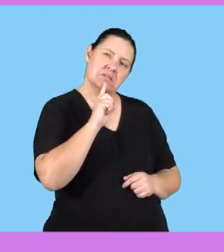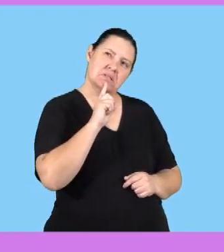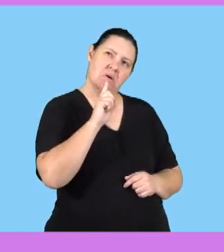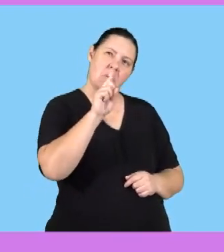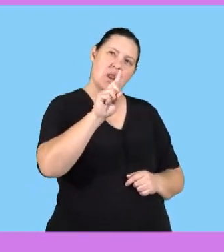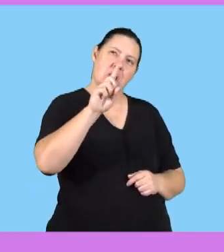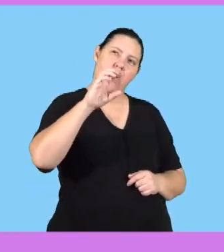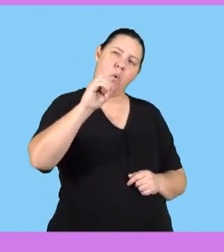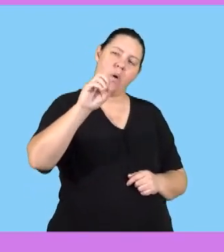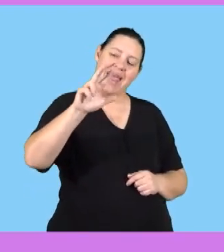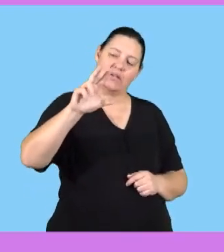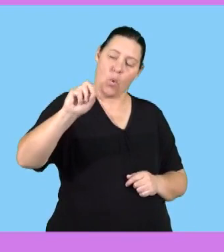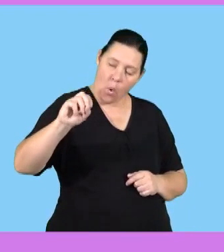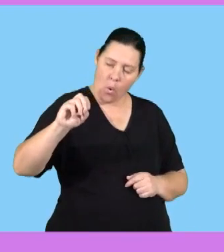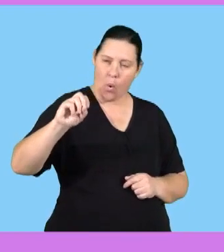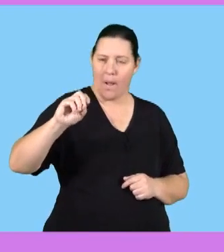millions